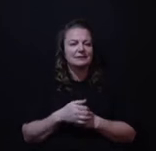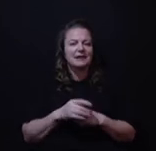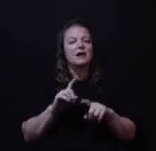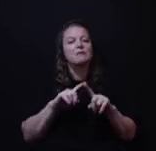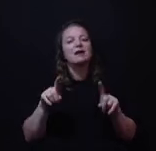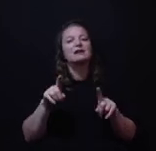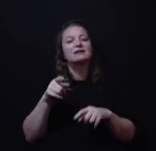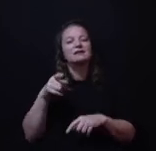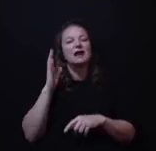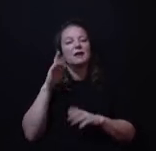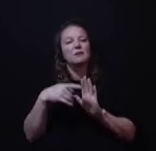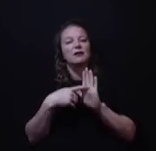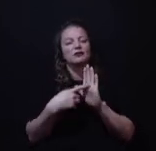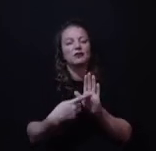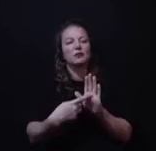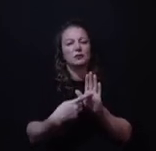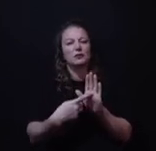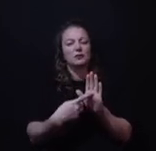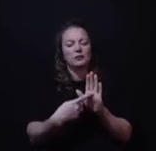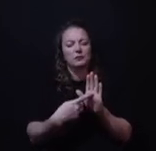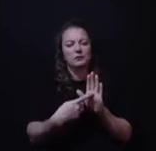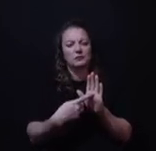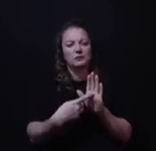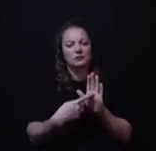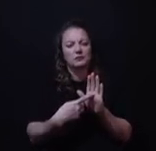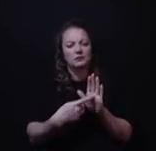going to show you a fuller way.